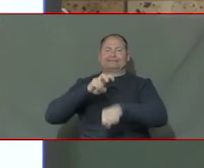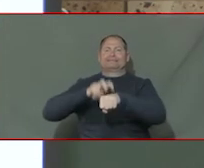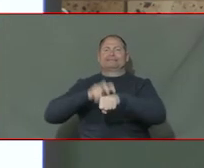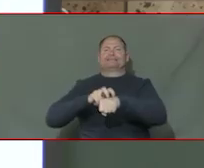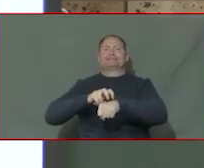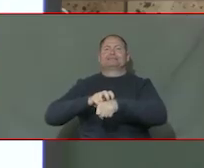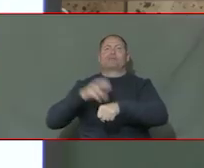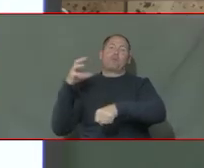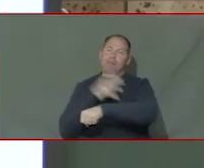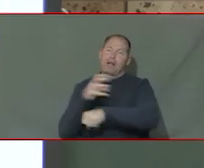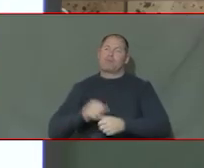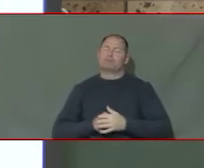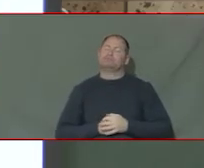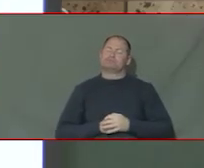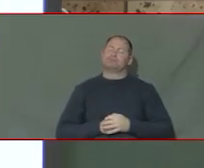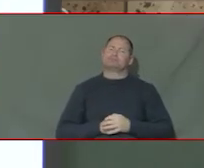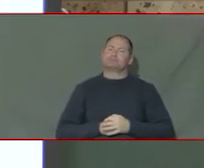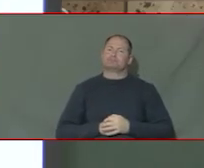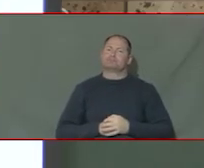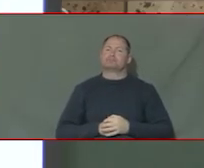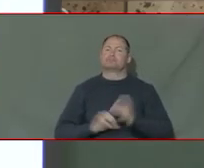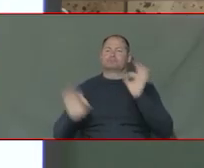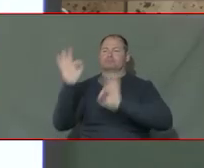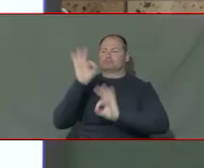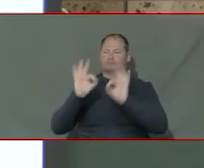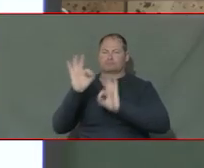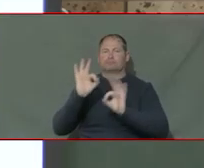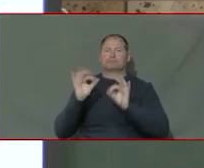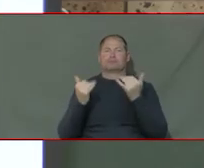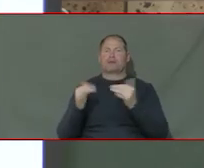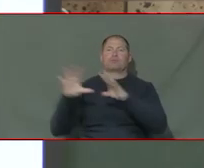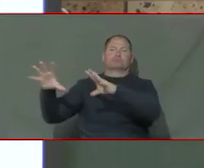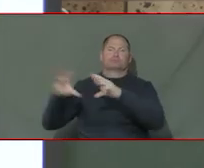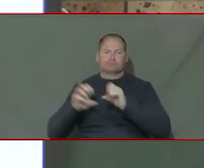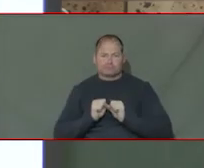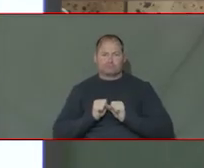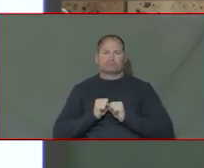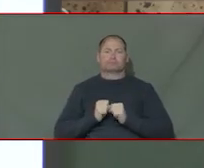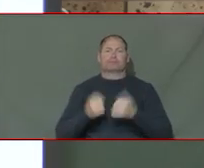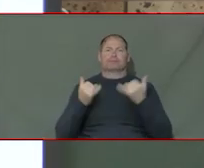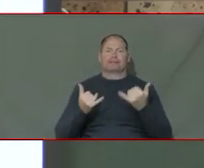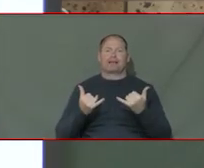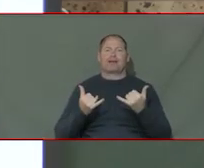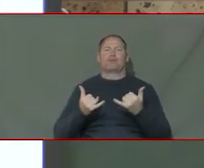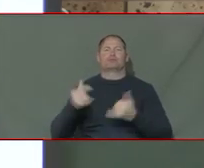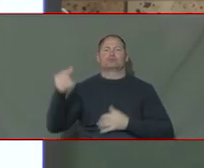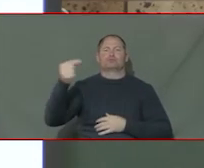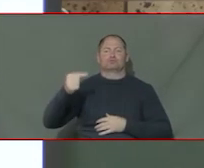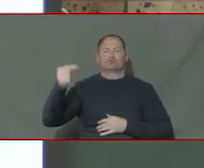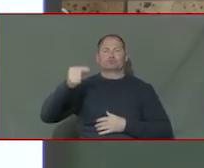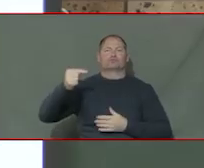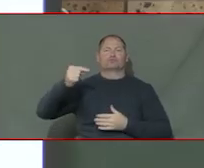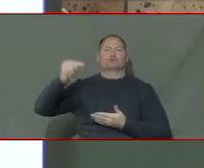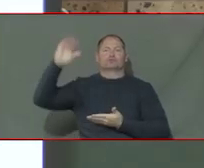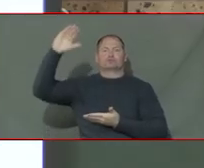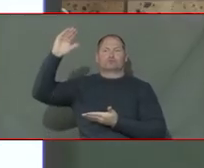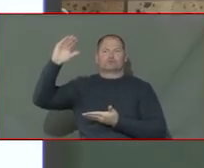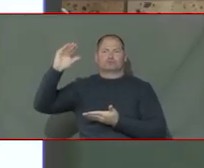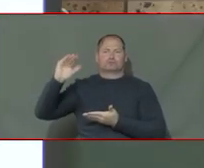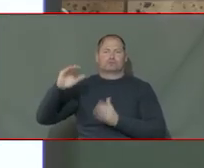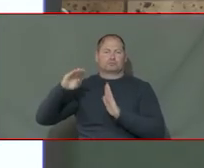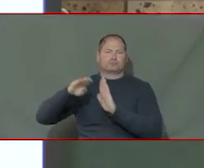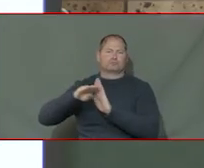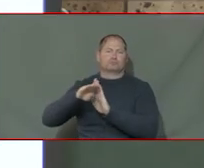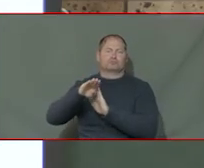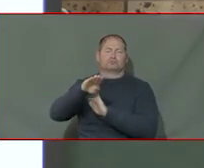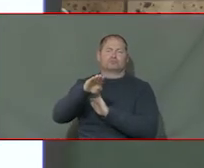power. So then the cells will take automatically, and the glucose go down. Do you see? Other